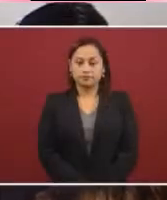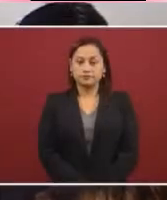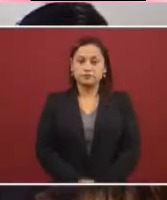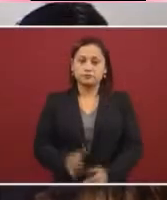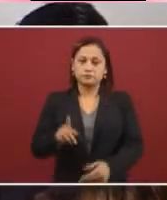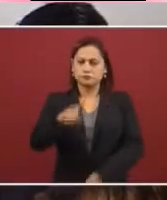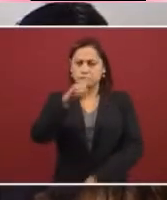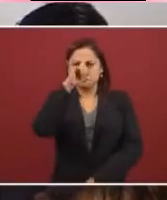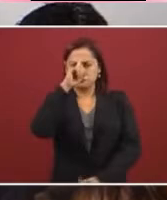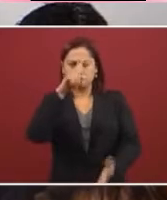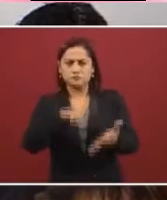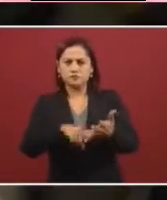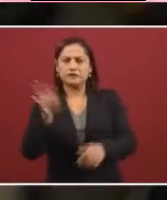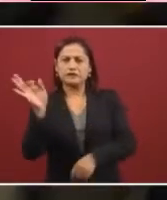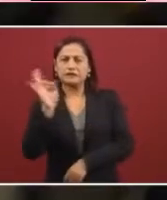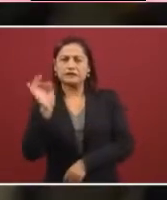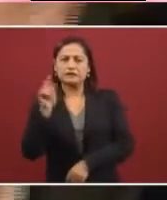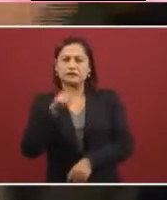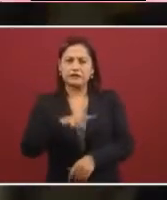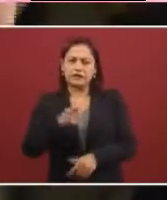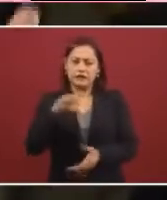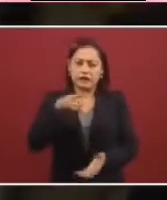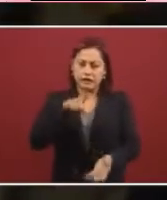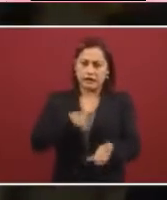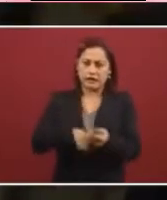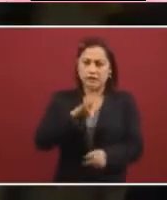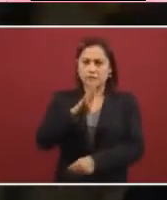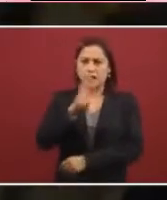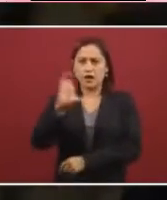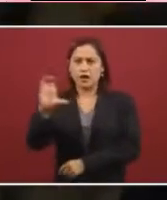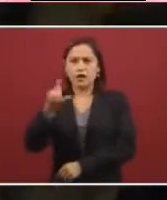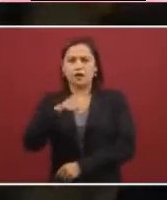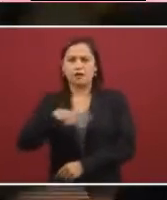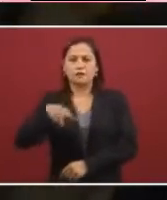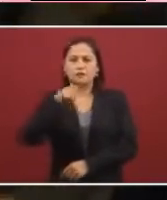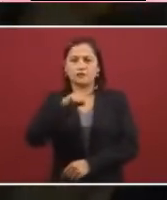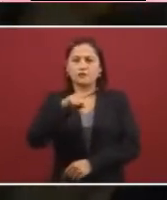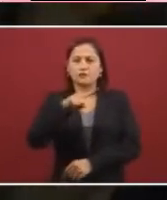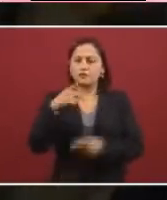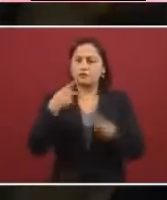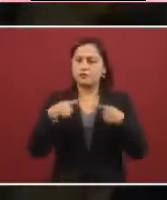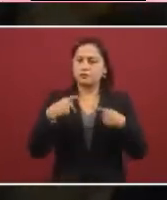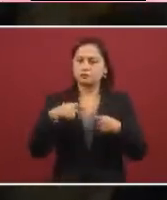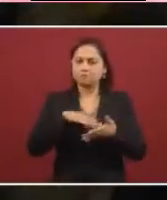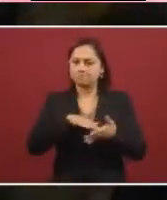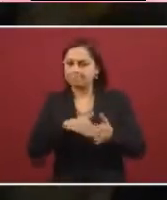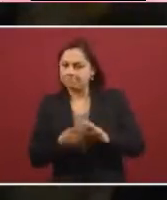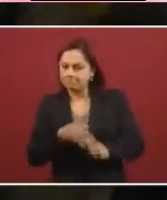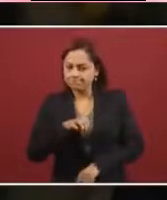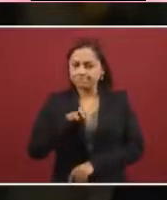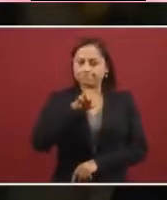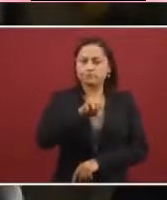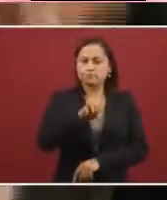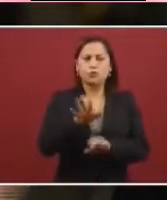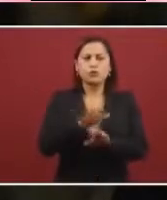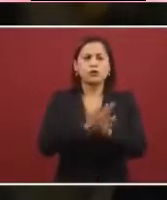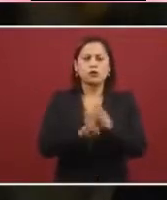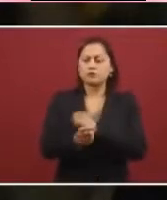you think that there might be some kind of fraud in generic terms